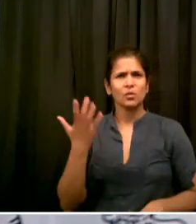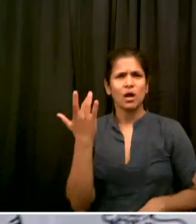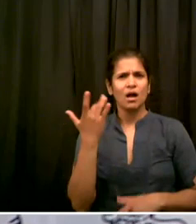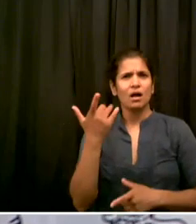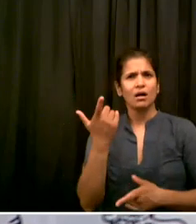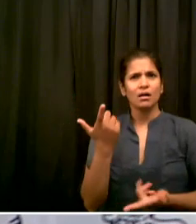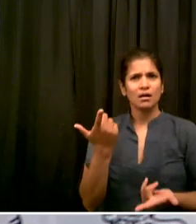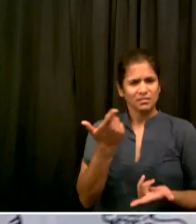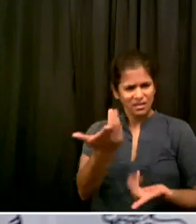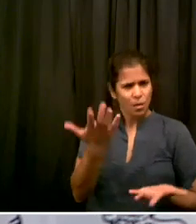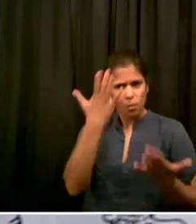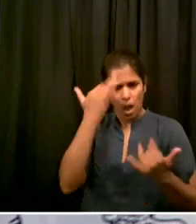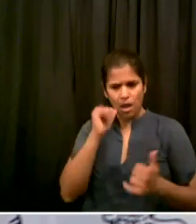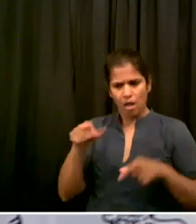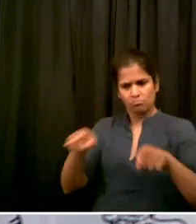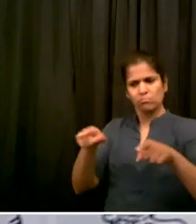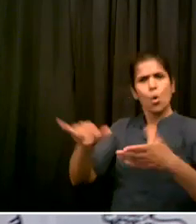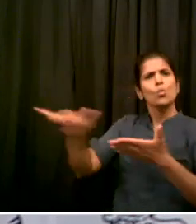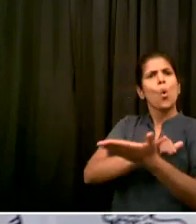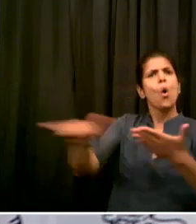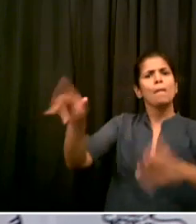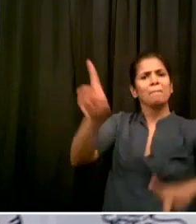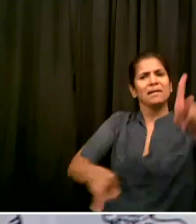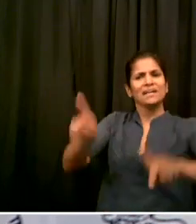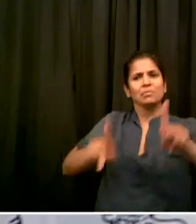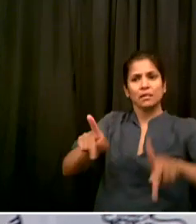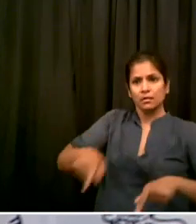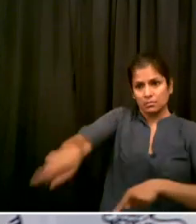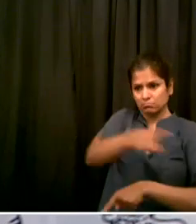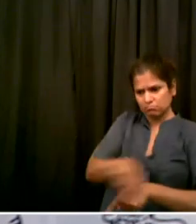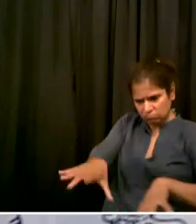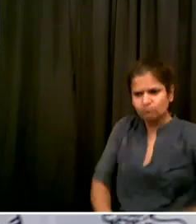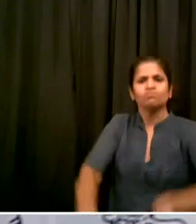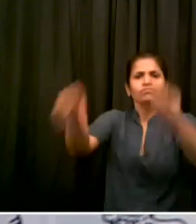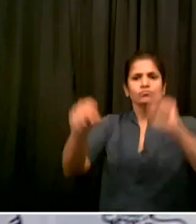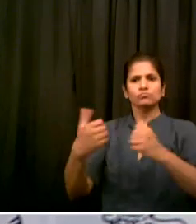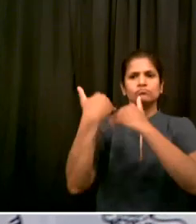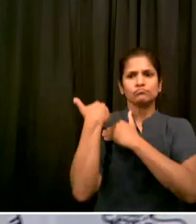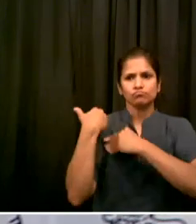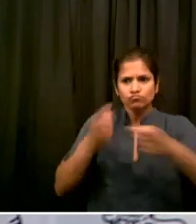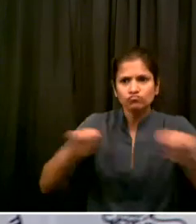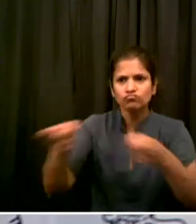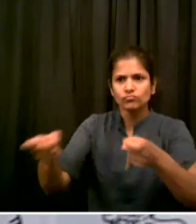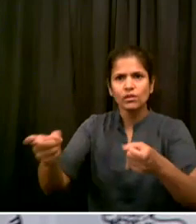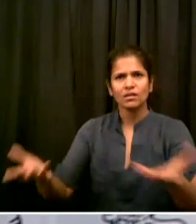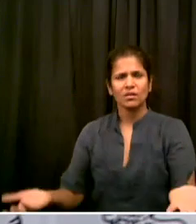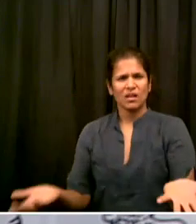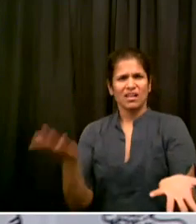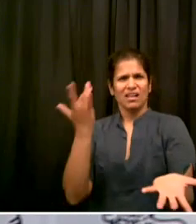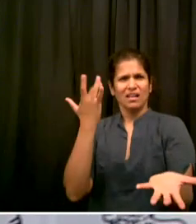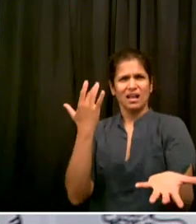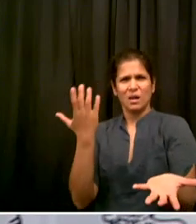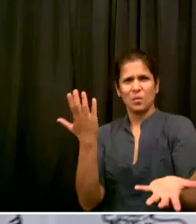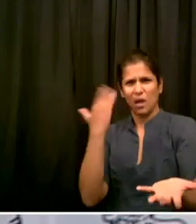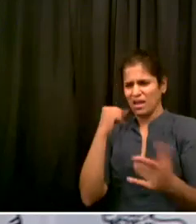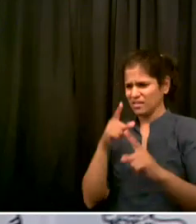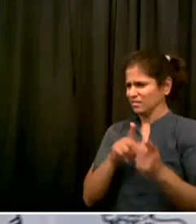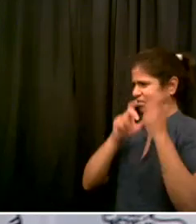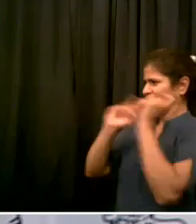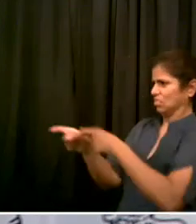like, instead of looking back to the educators for them to set it up